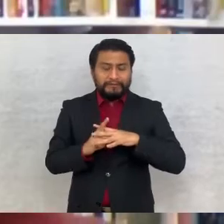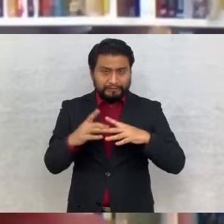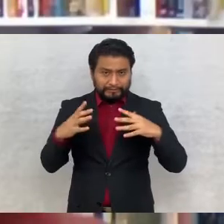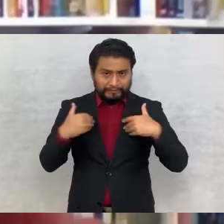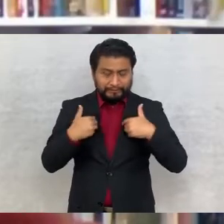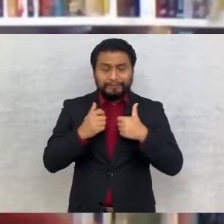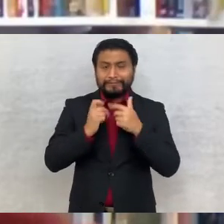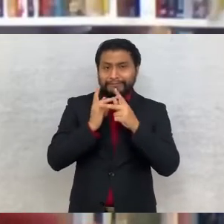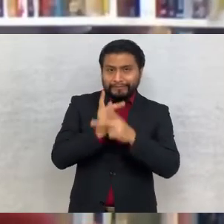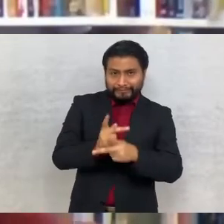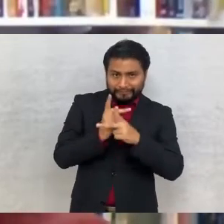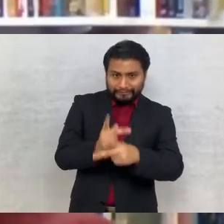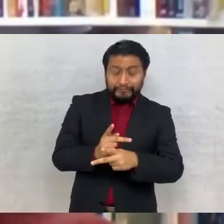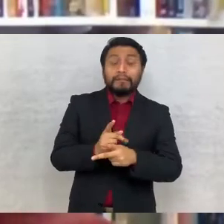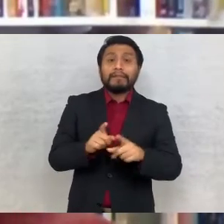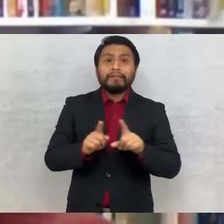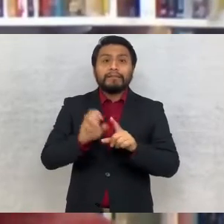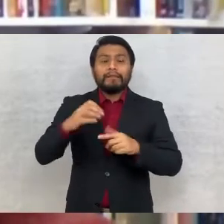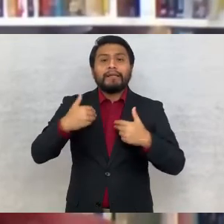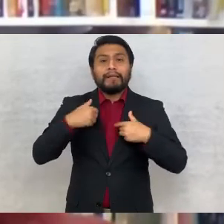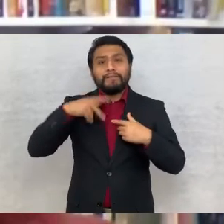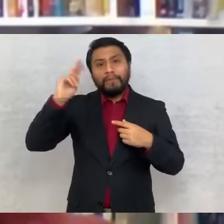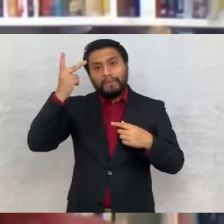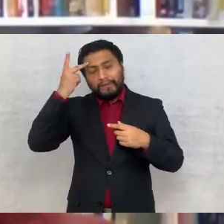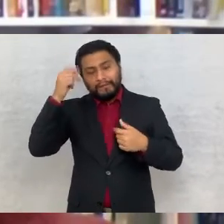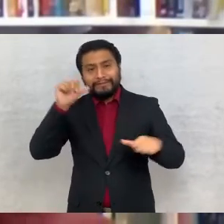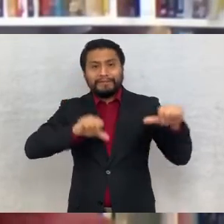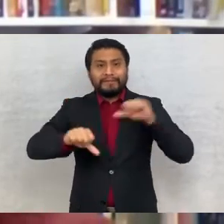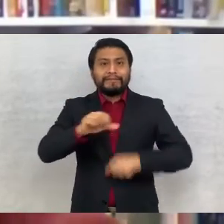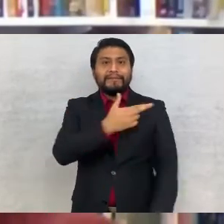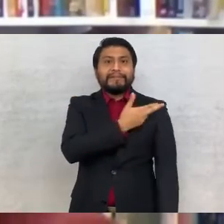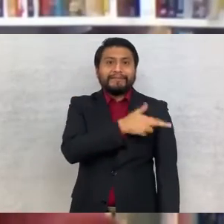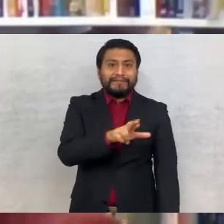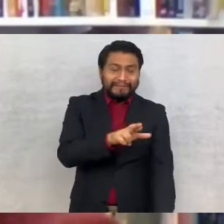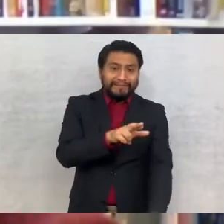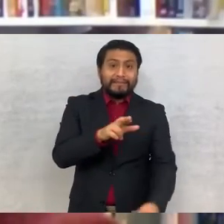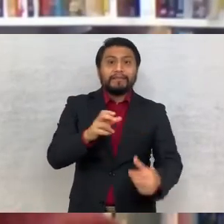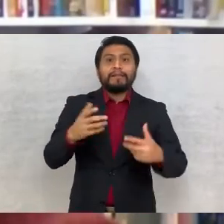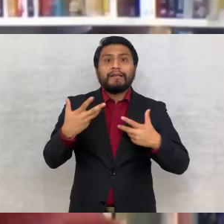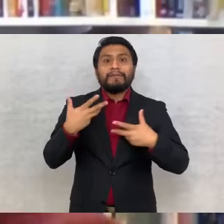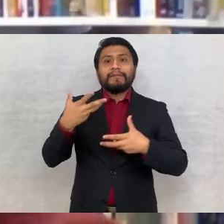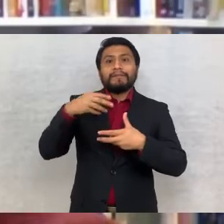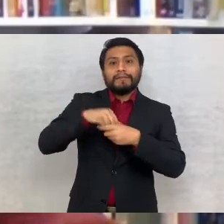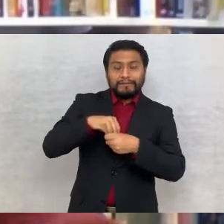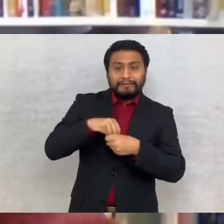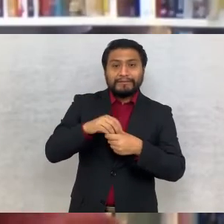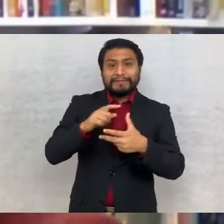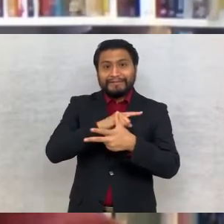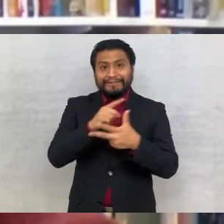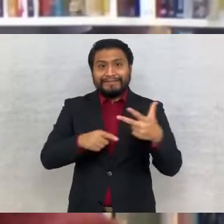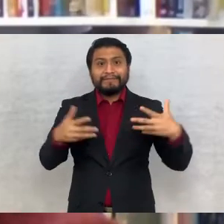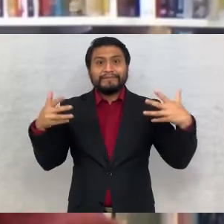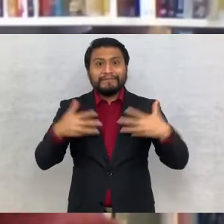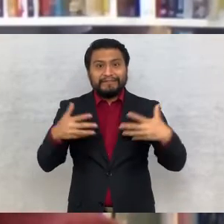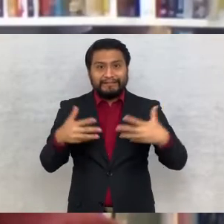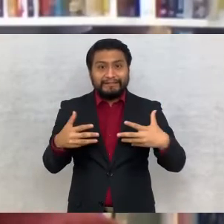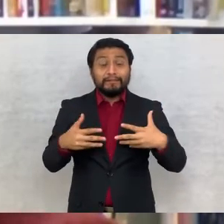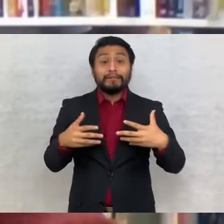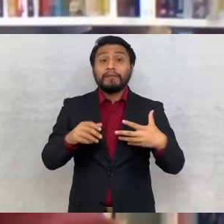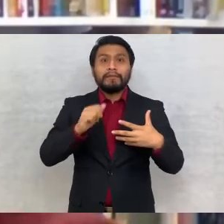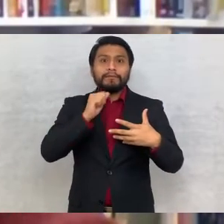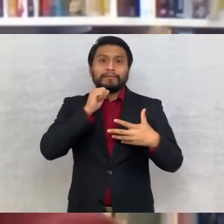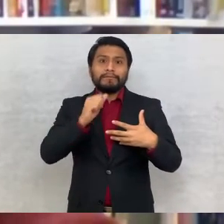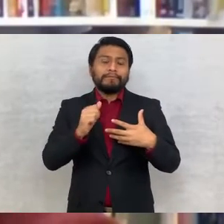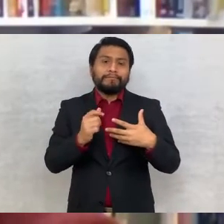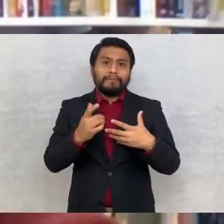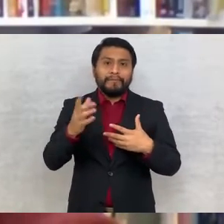in which it is immersed. Therefore, its sole existence concerns the political, scientific, religious fields. It is integrated within these three